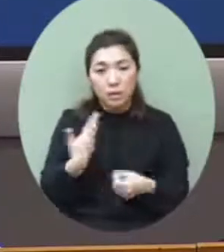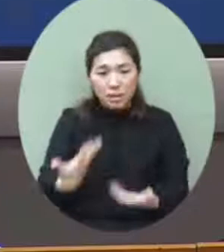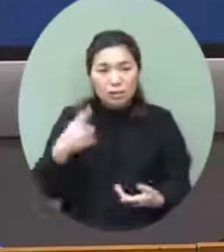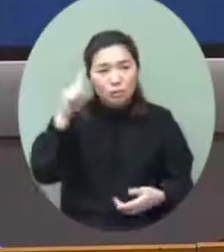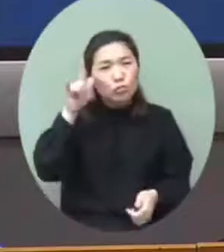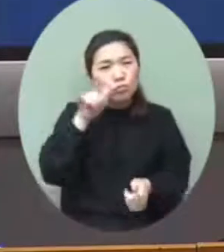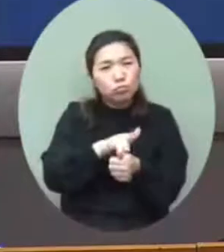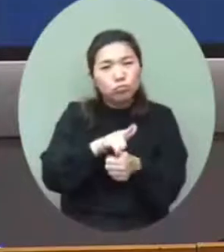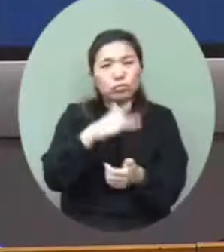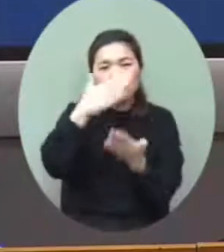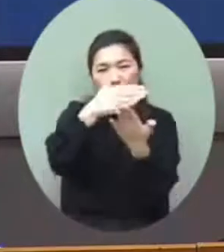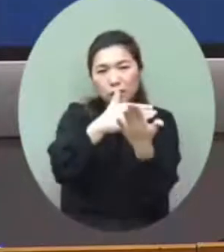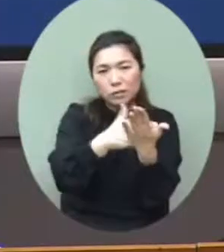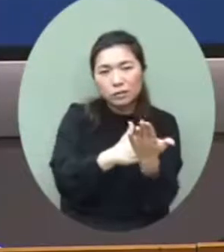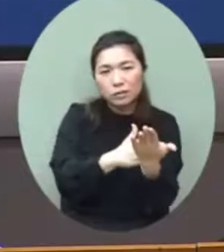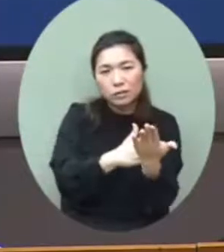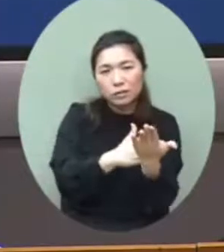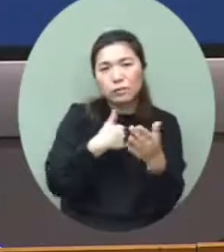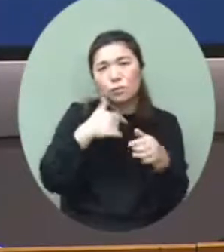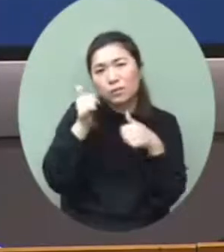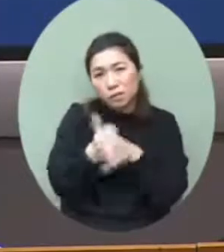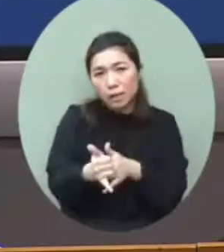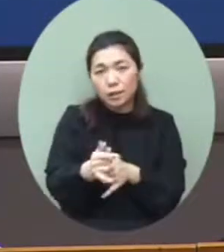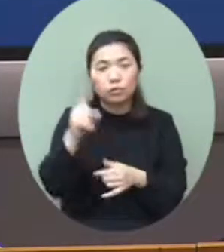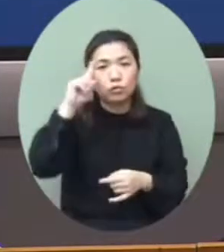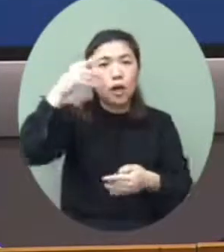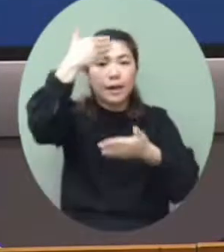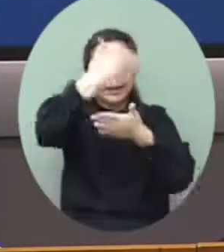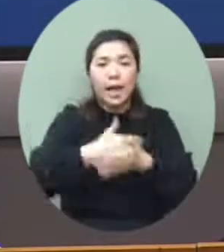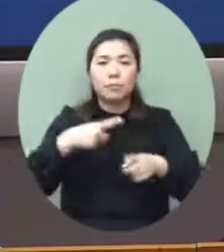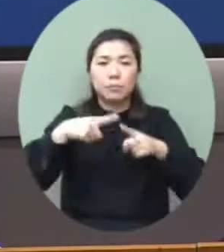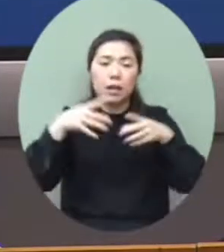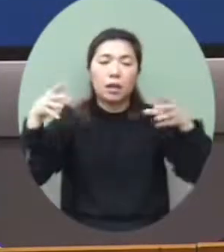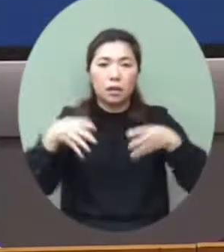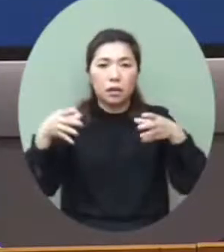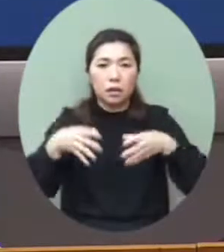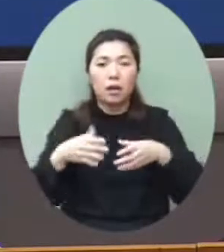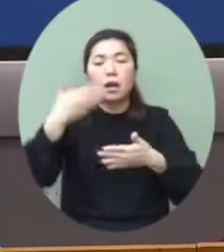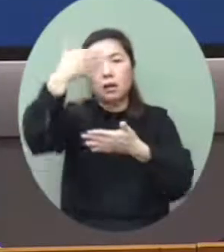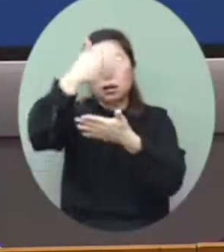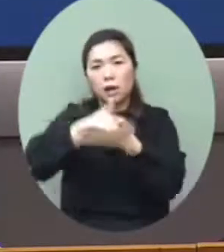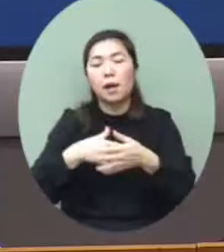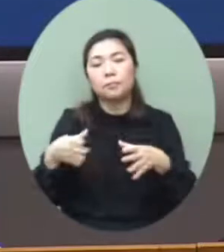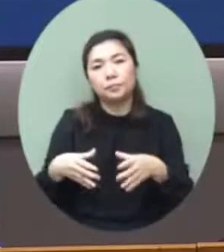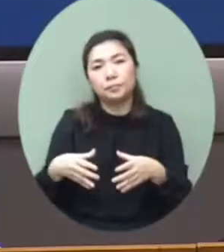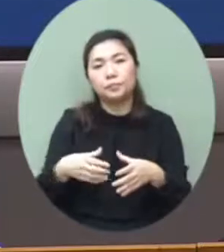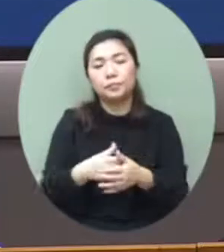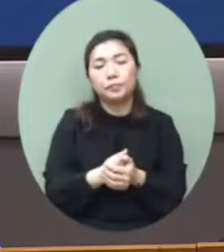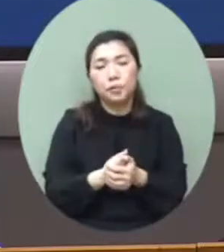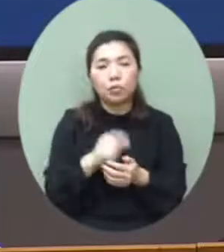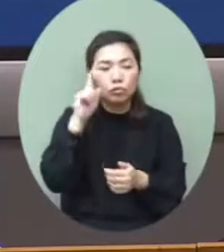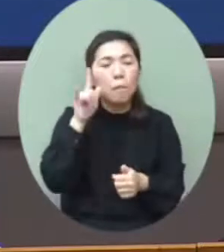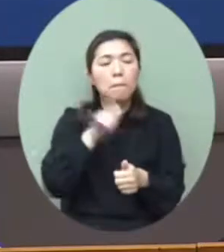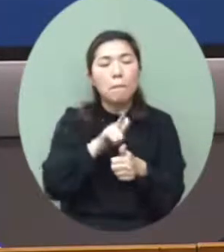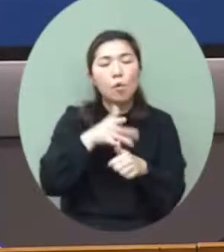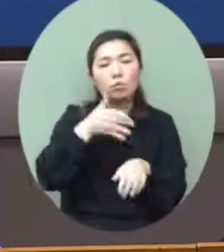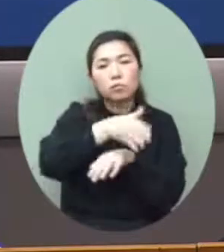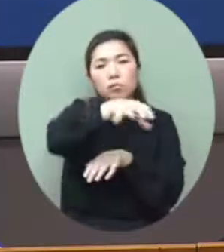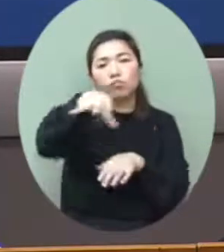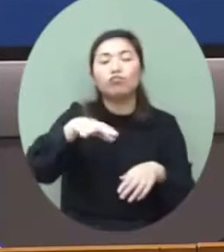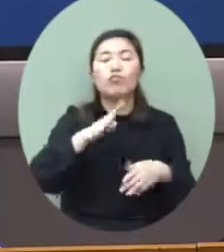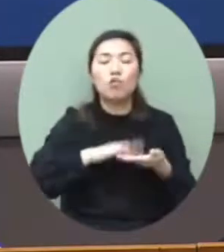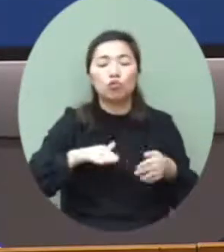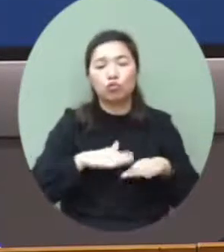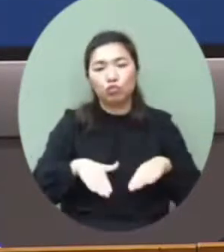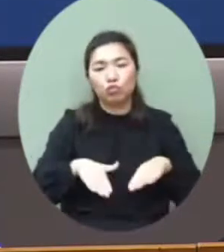And our goal is to safeguard the entire system. We want to reduce the flow of